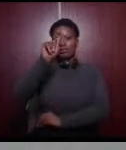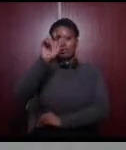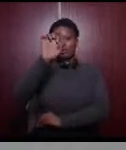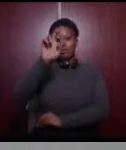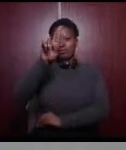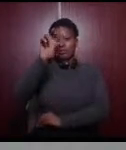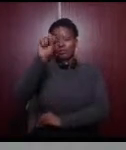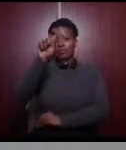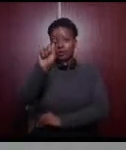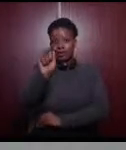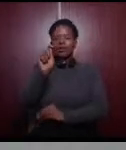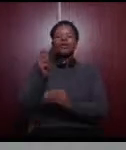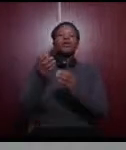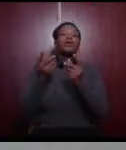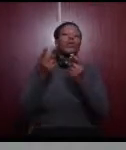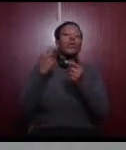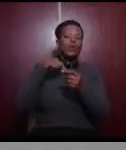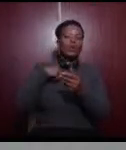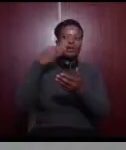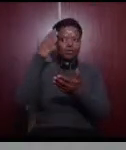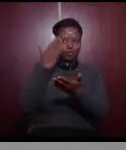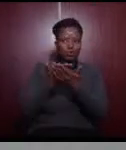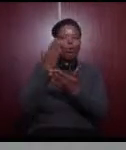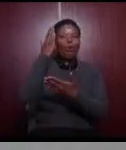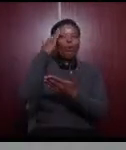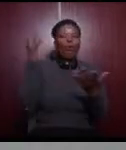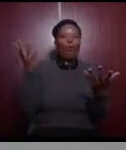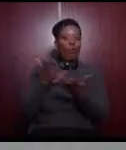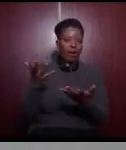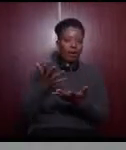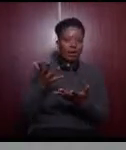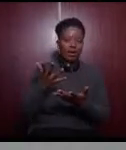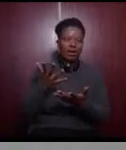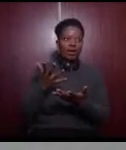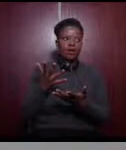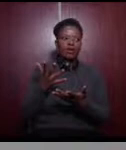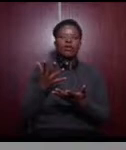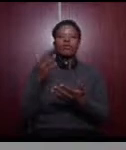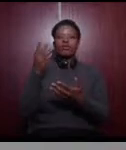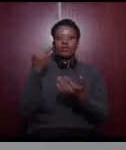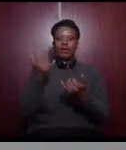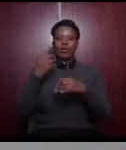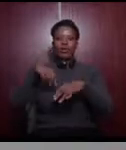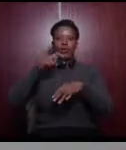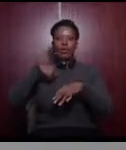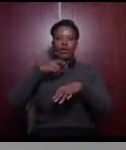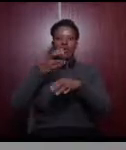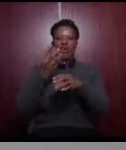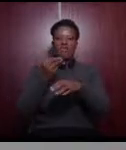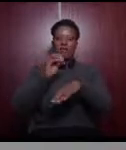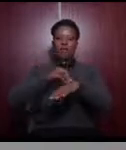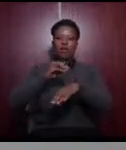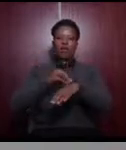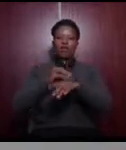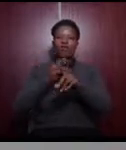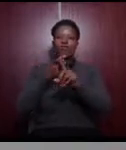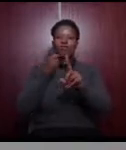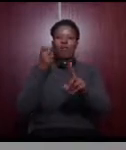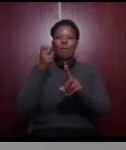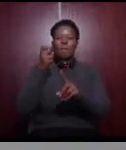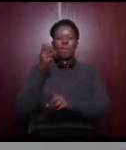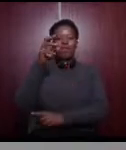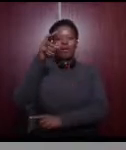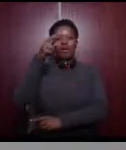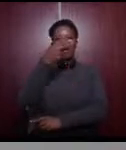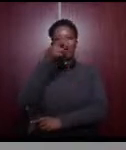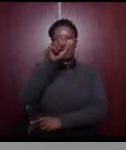gore tšhelete go ka rena le mathata gona yaanong kwa Manskrala wa bona re kgone go tseba gore ntho e